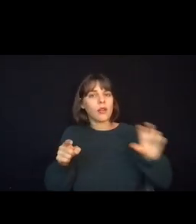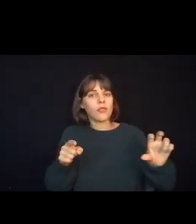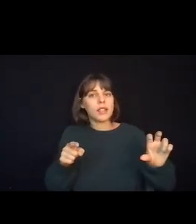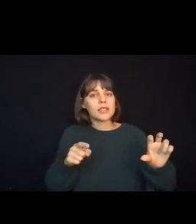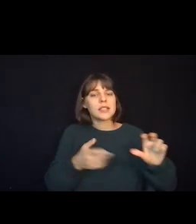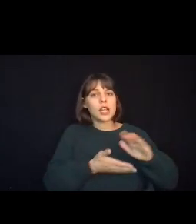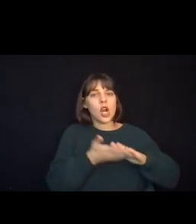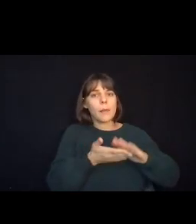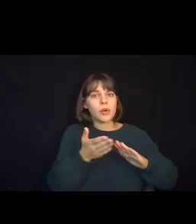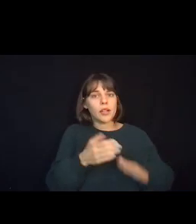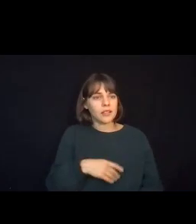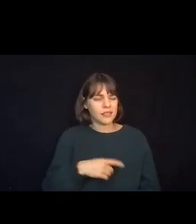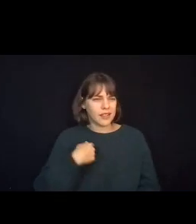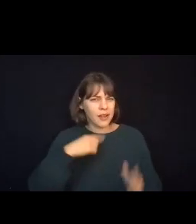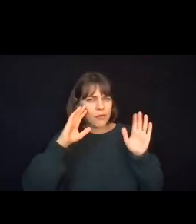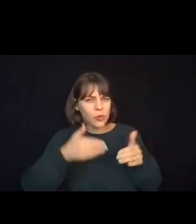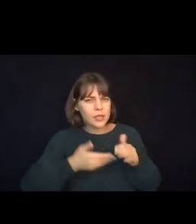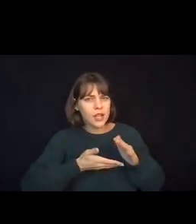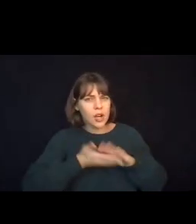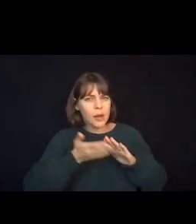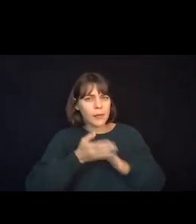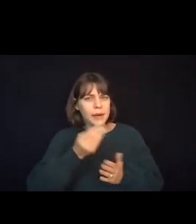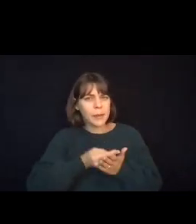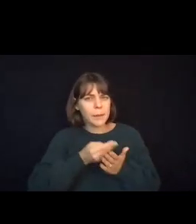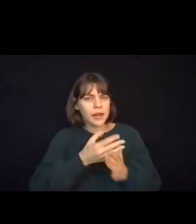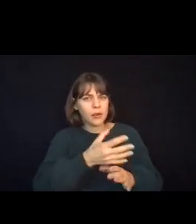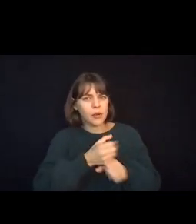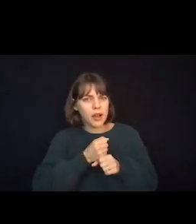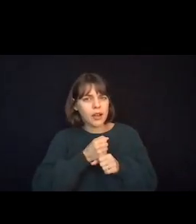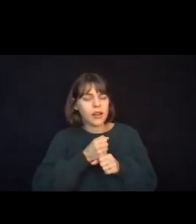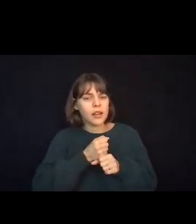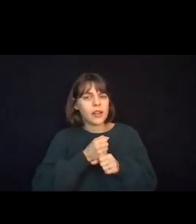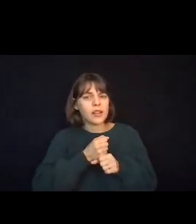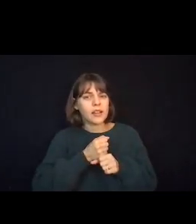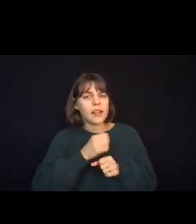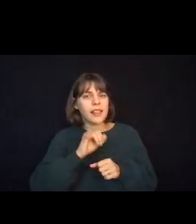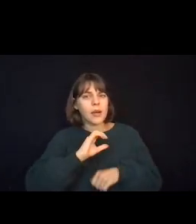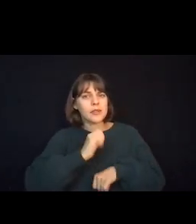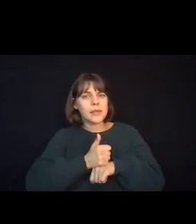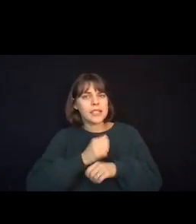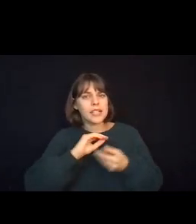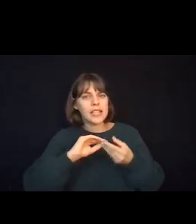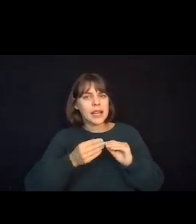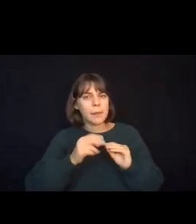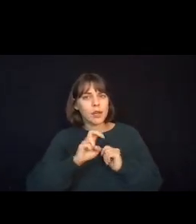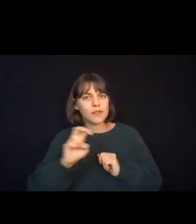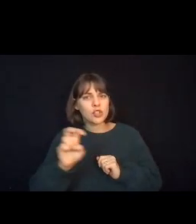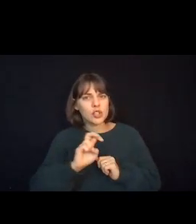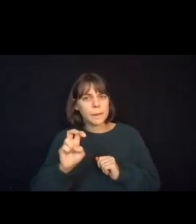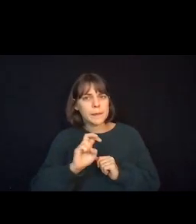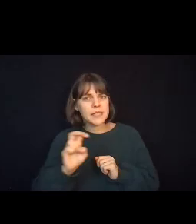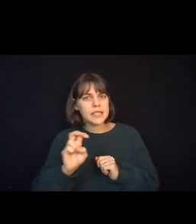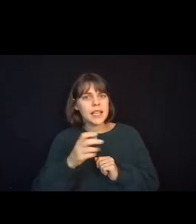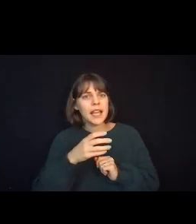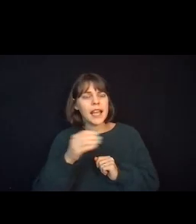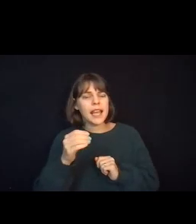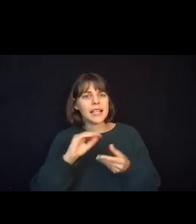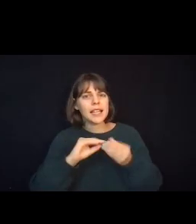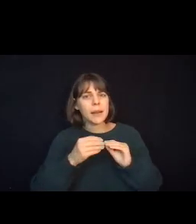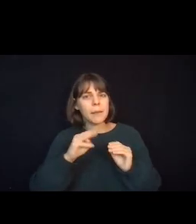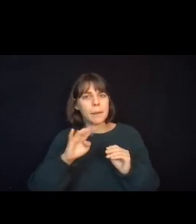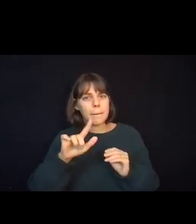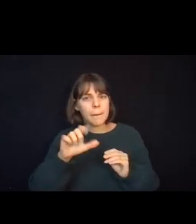right, I focused on the operating money that we got, and that was based on the number of trips we run and the number of